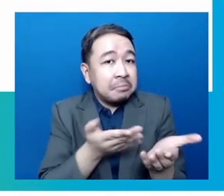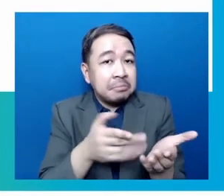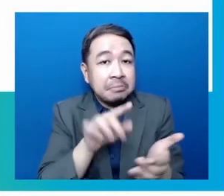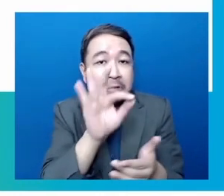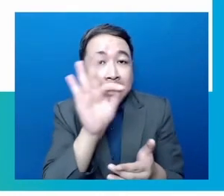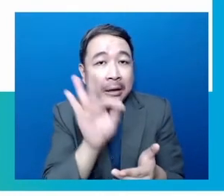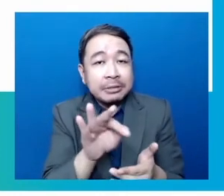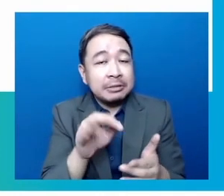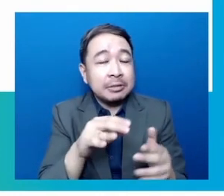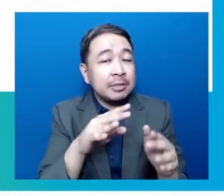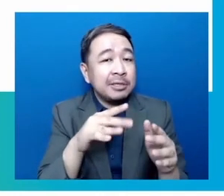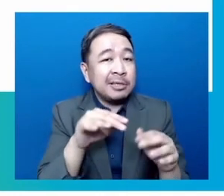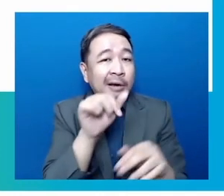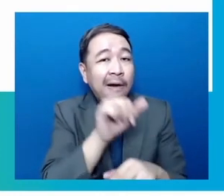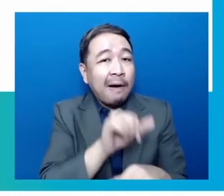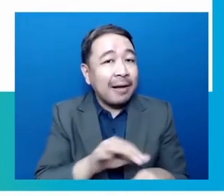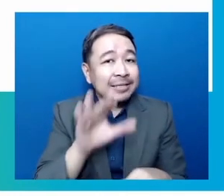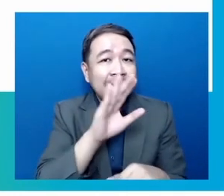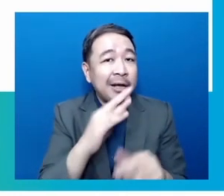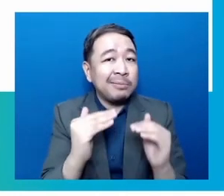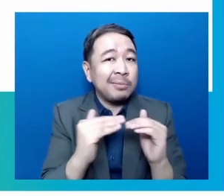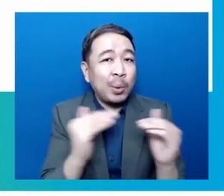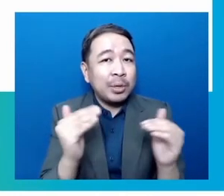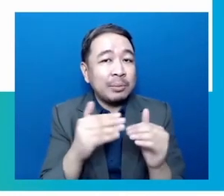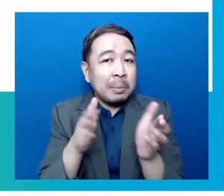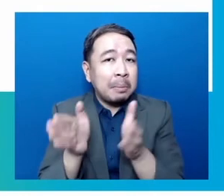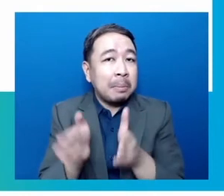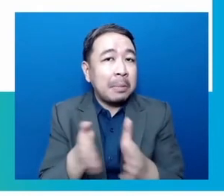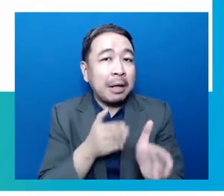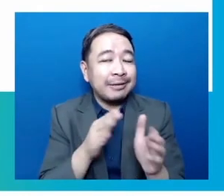of organising around the energy policy.